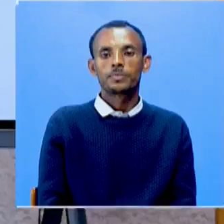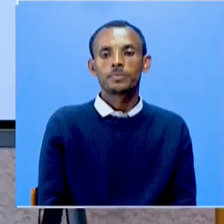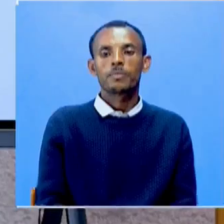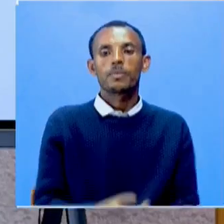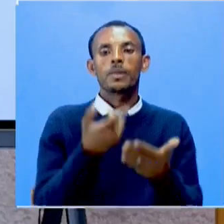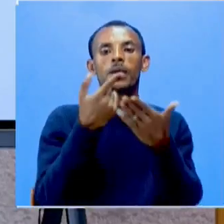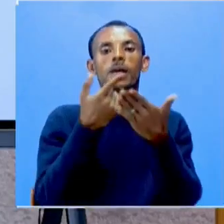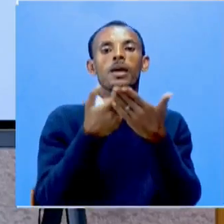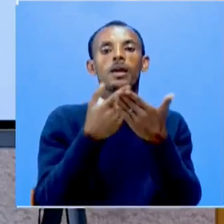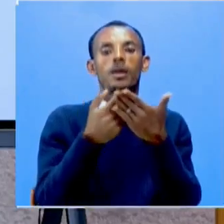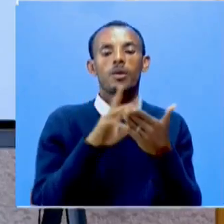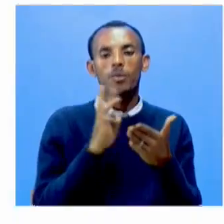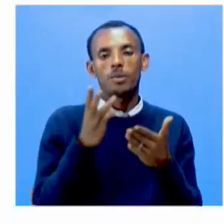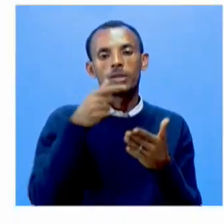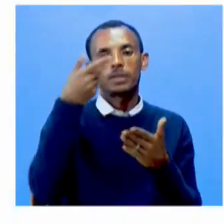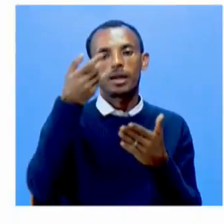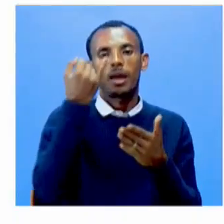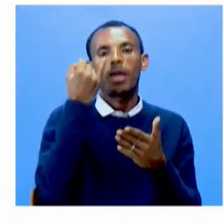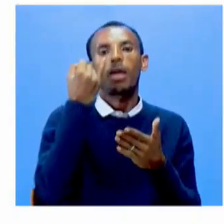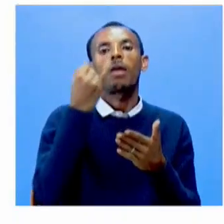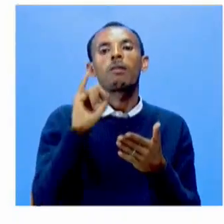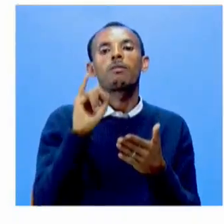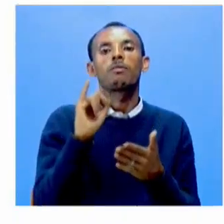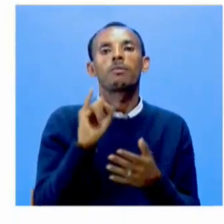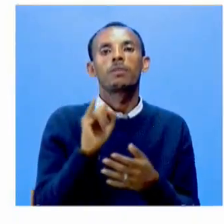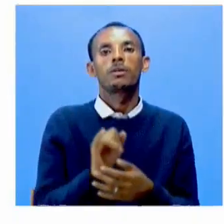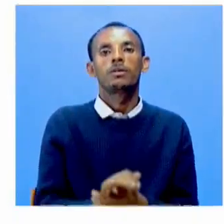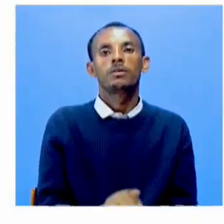Here it says if